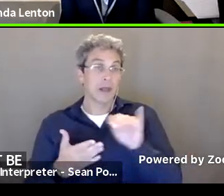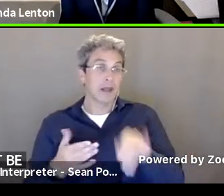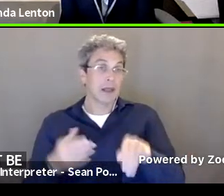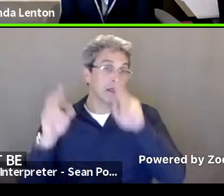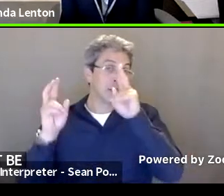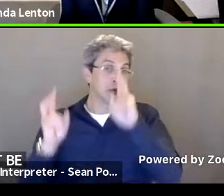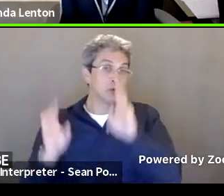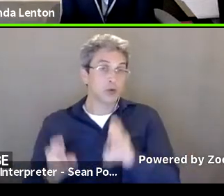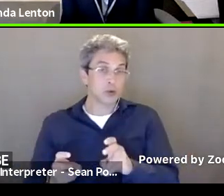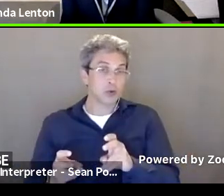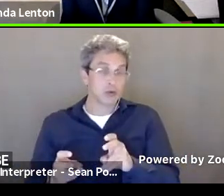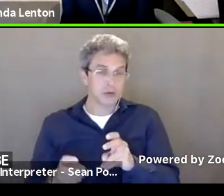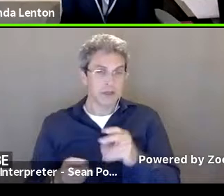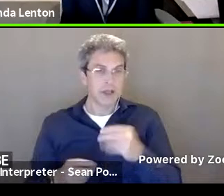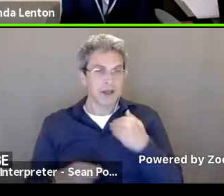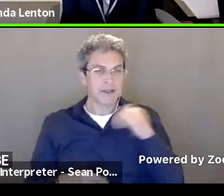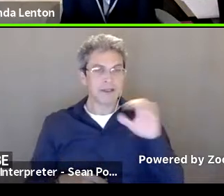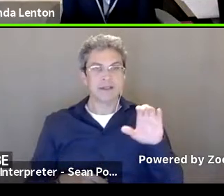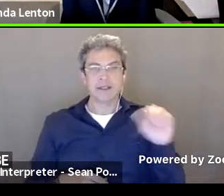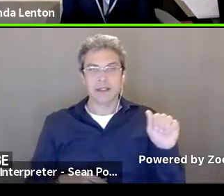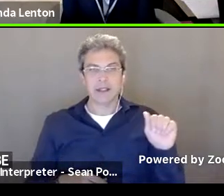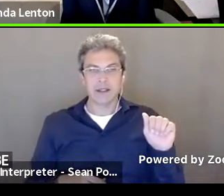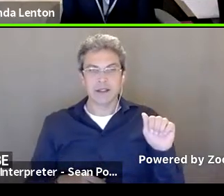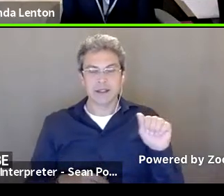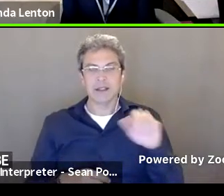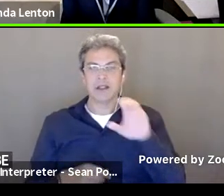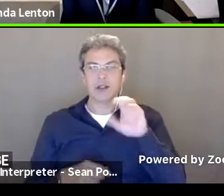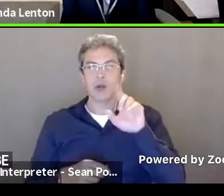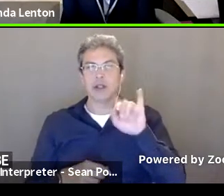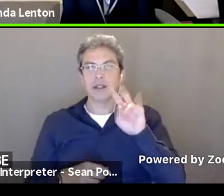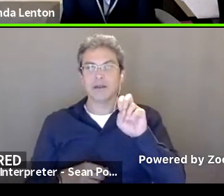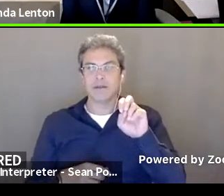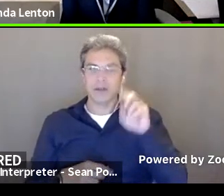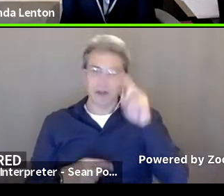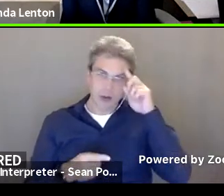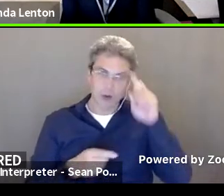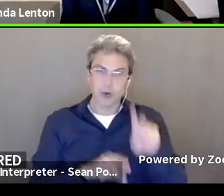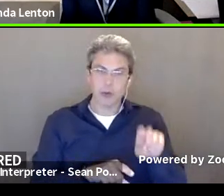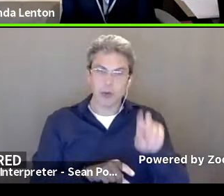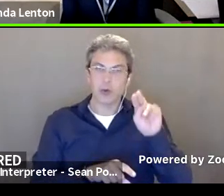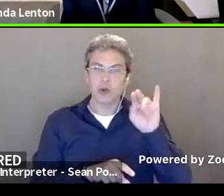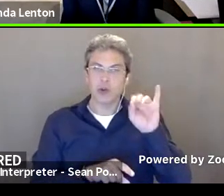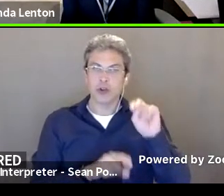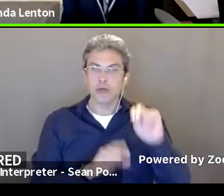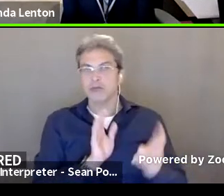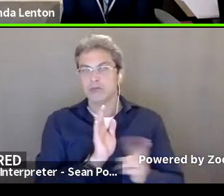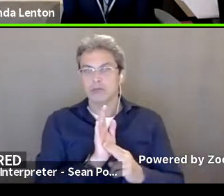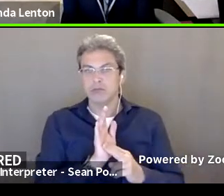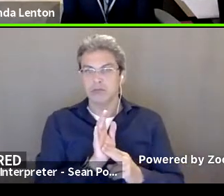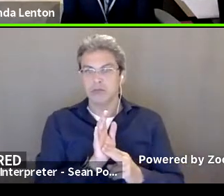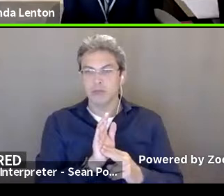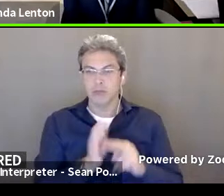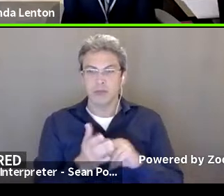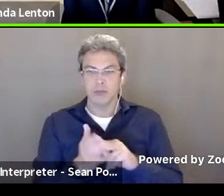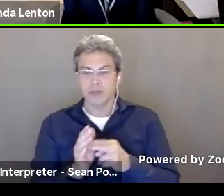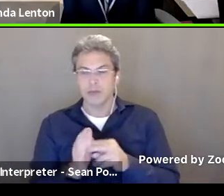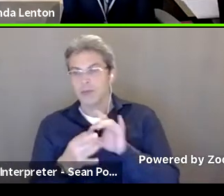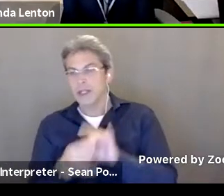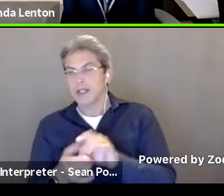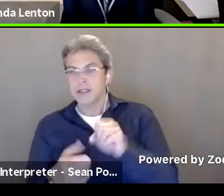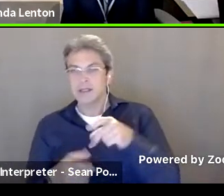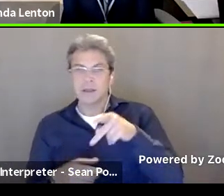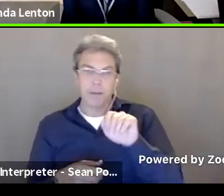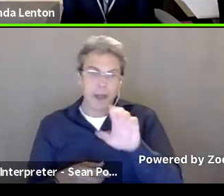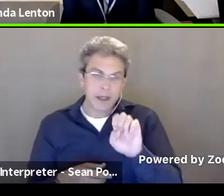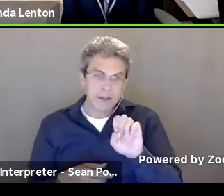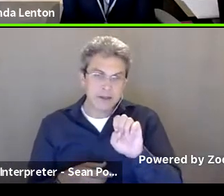are covered in collective agreements, including where work is done and issues around space and so forth. So we